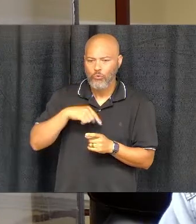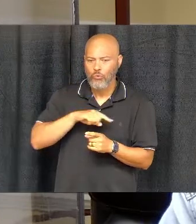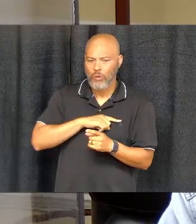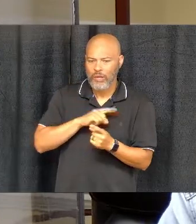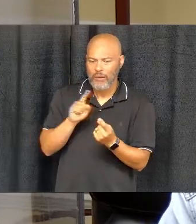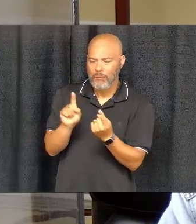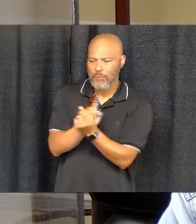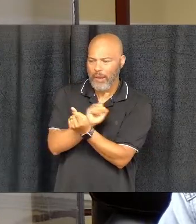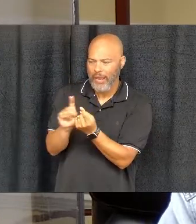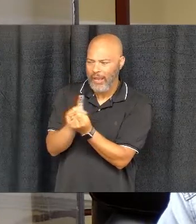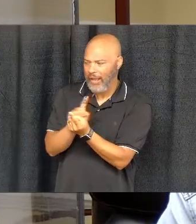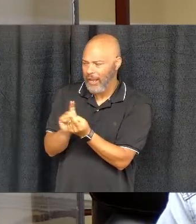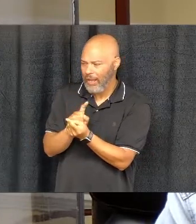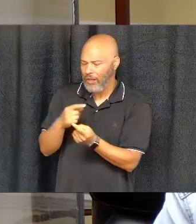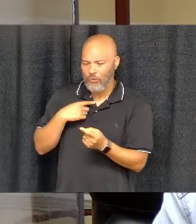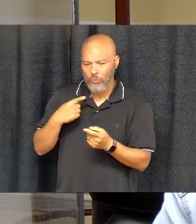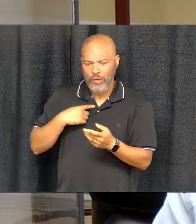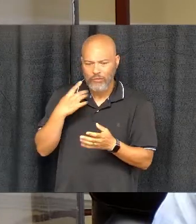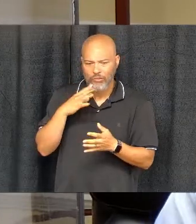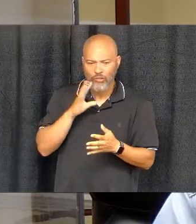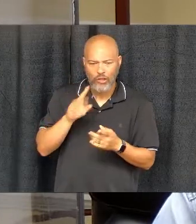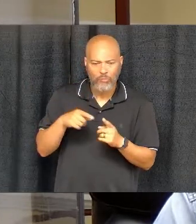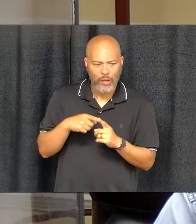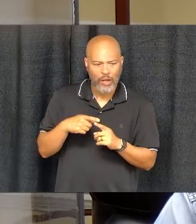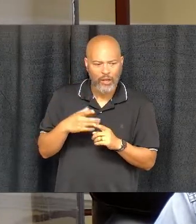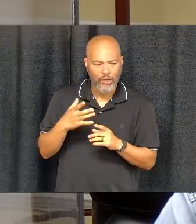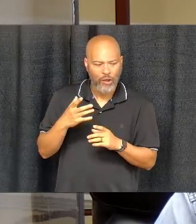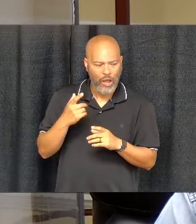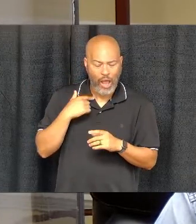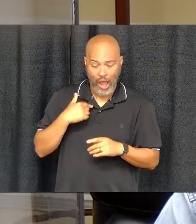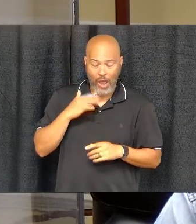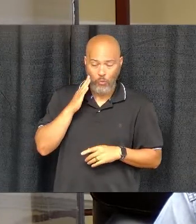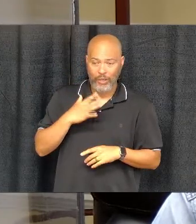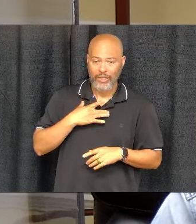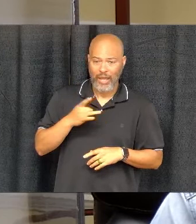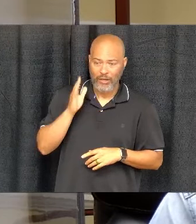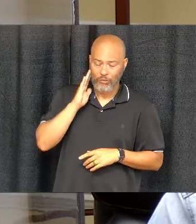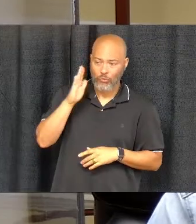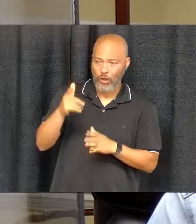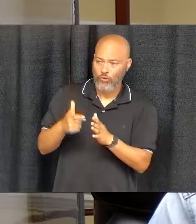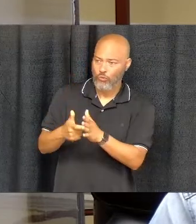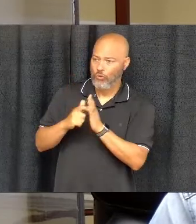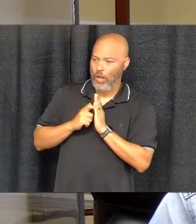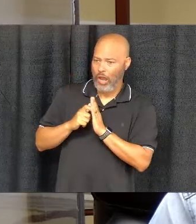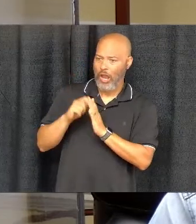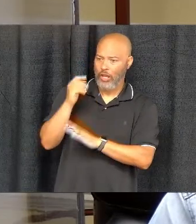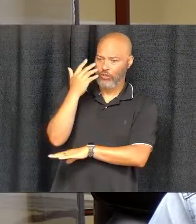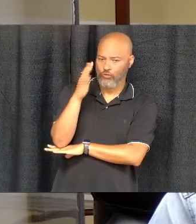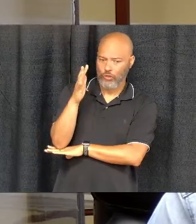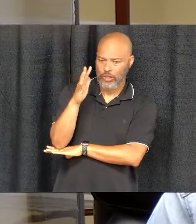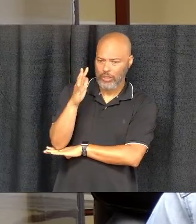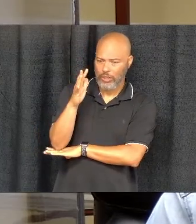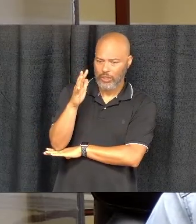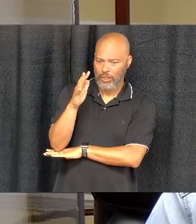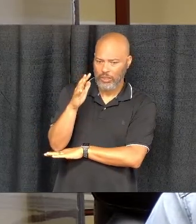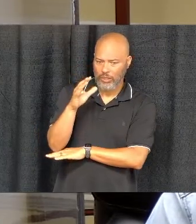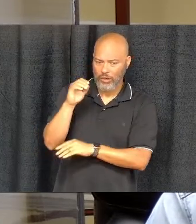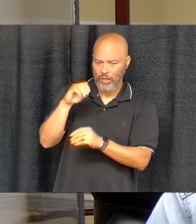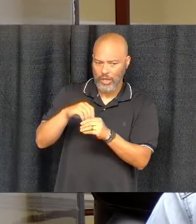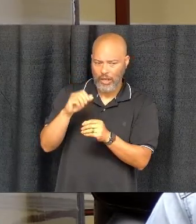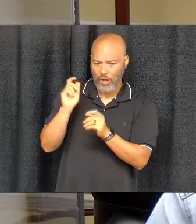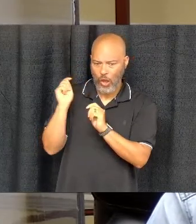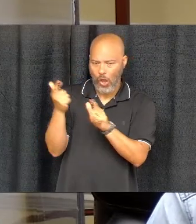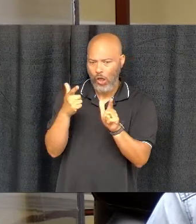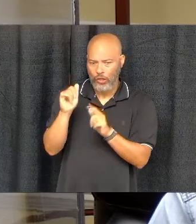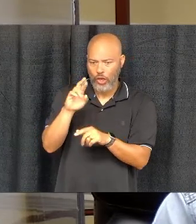just going over what we discussed. I would like eventually to require a tree placed in every yard when